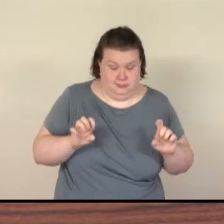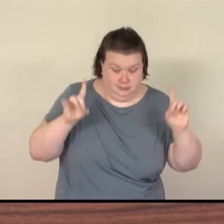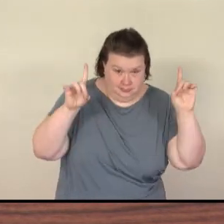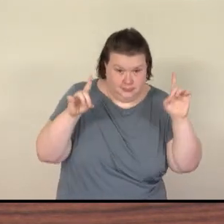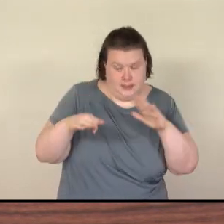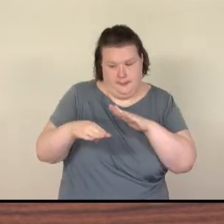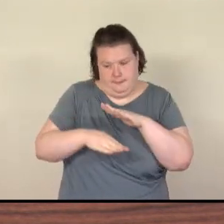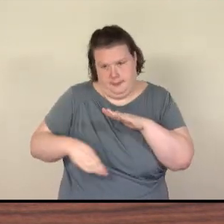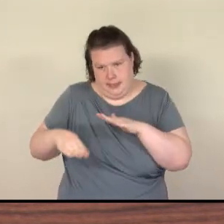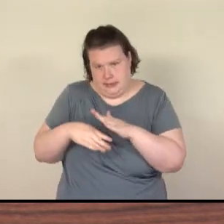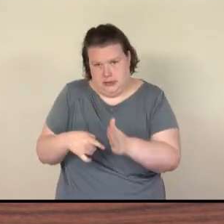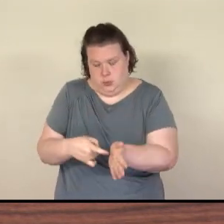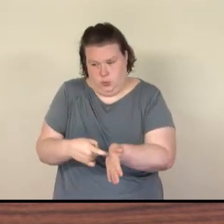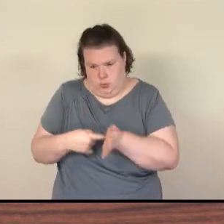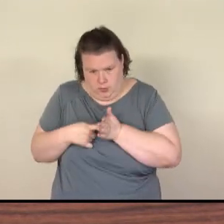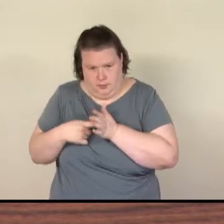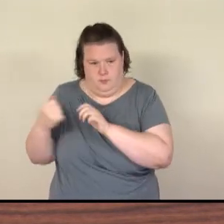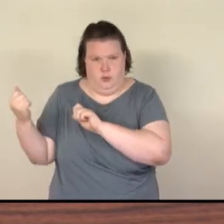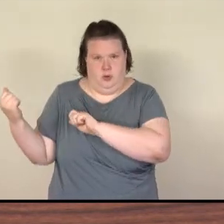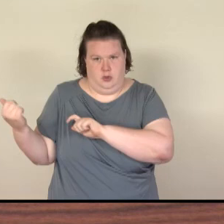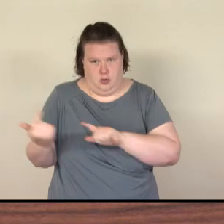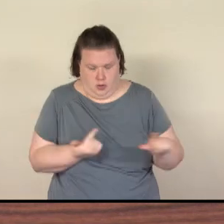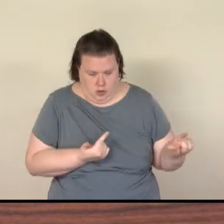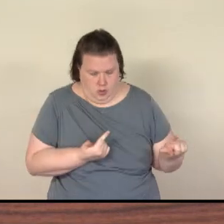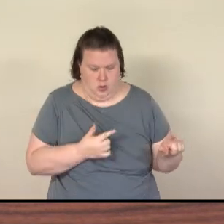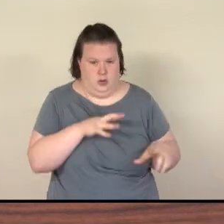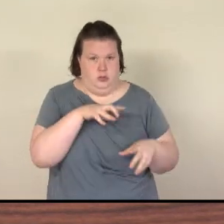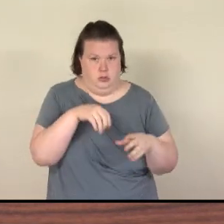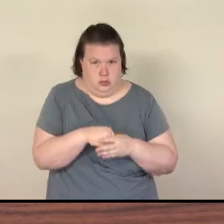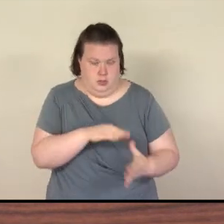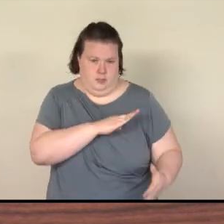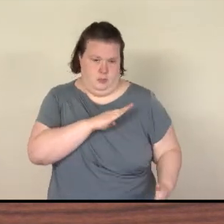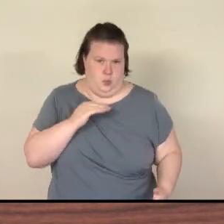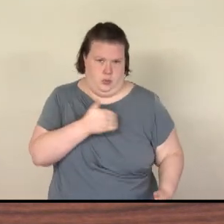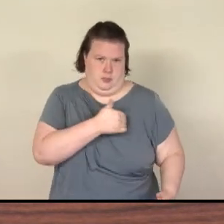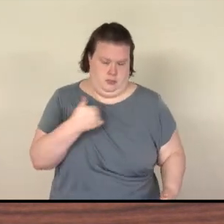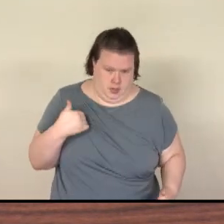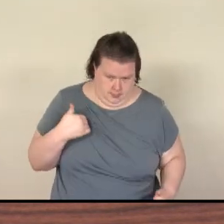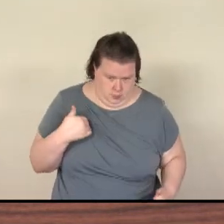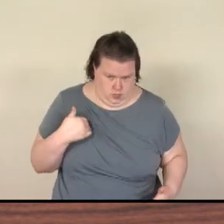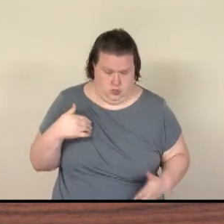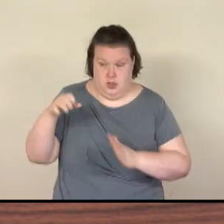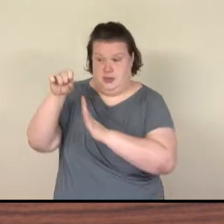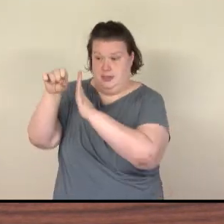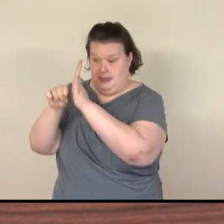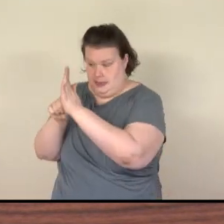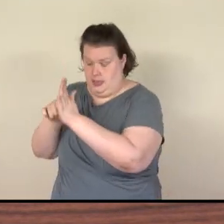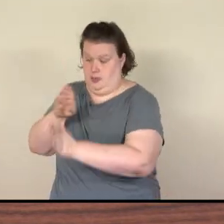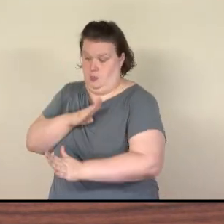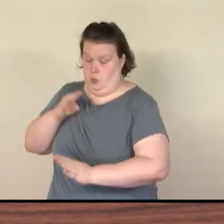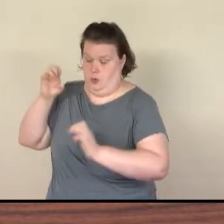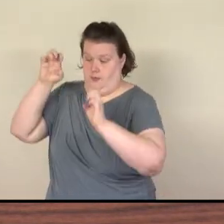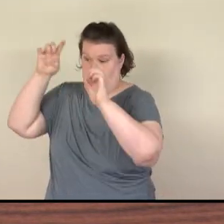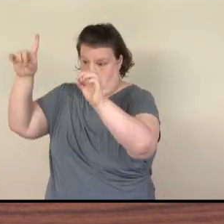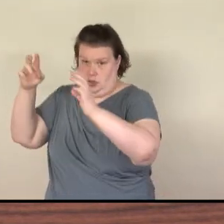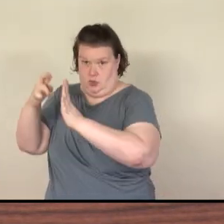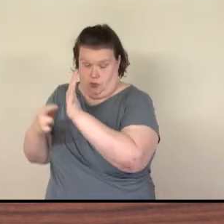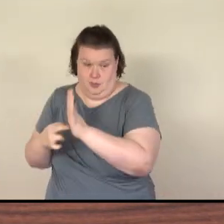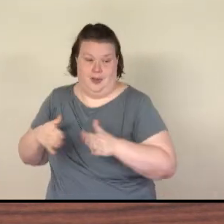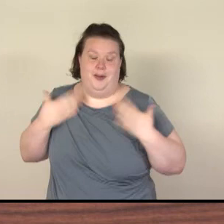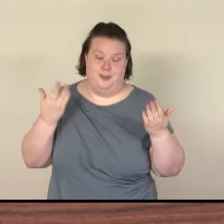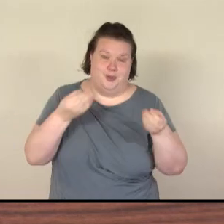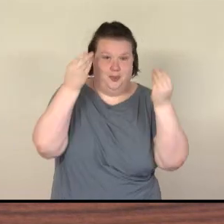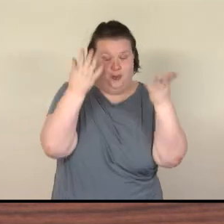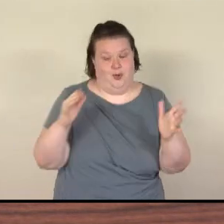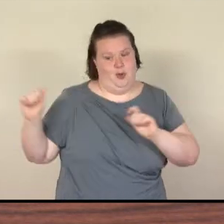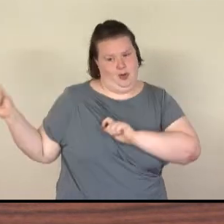basic obligation and expectation of every sitting board member under the State Board of Education rule. I'm happy to report all